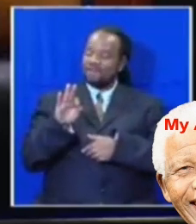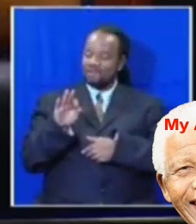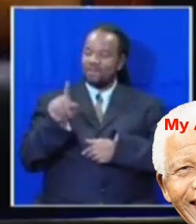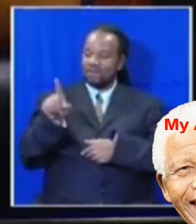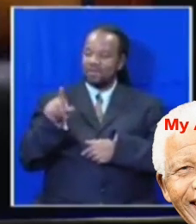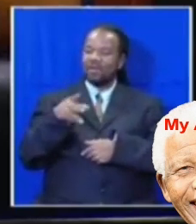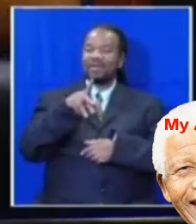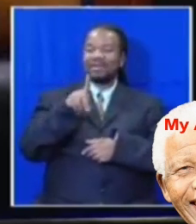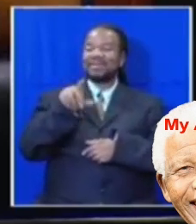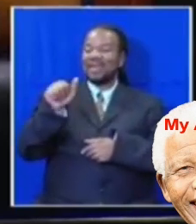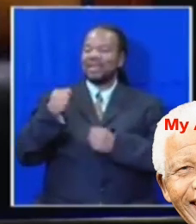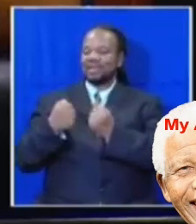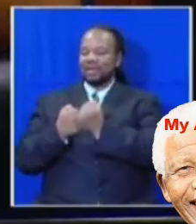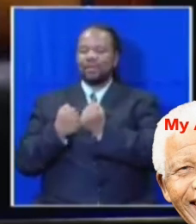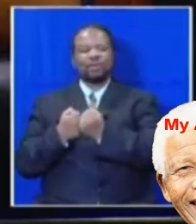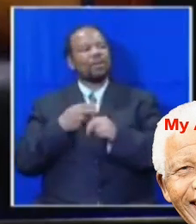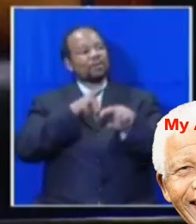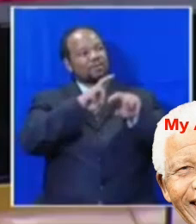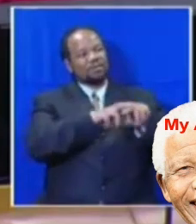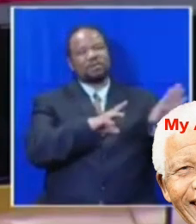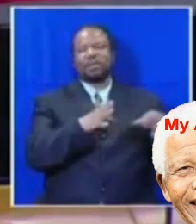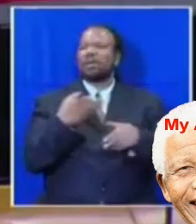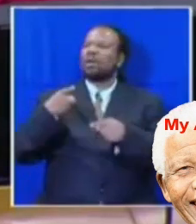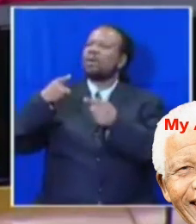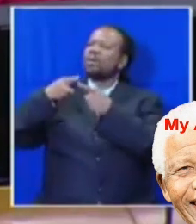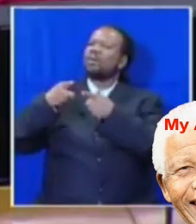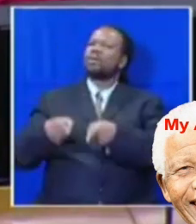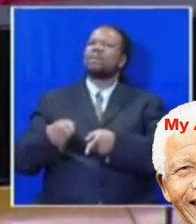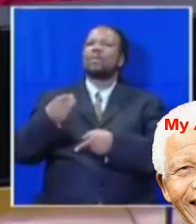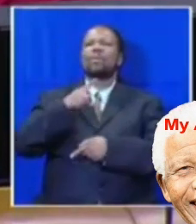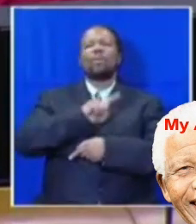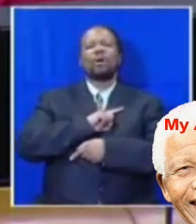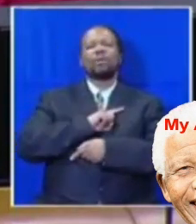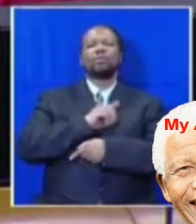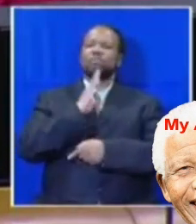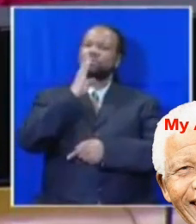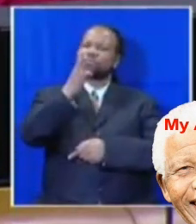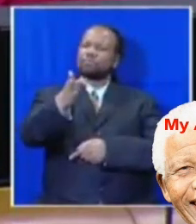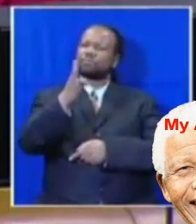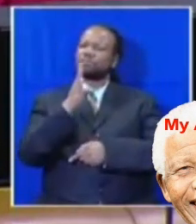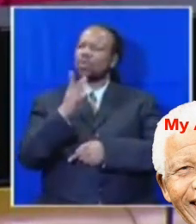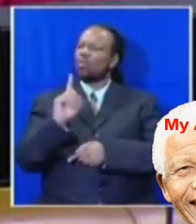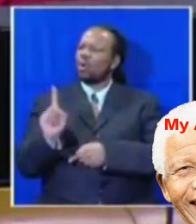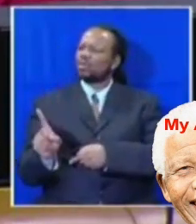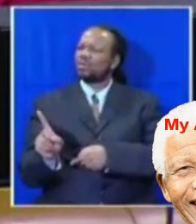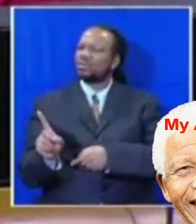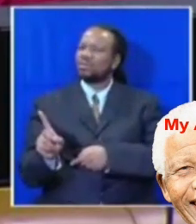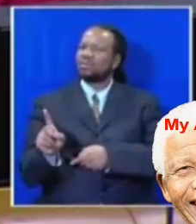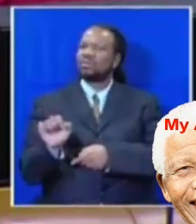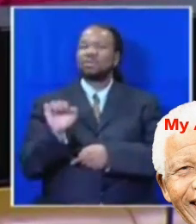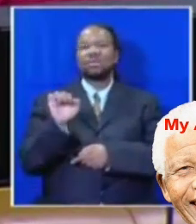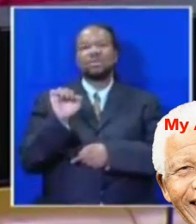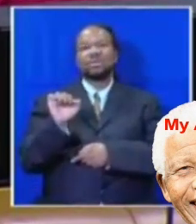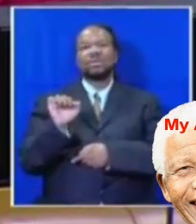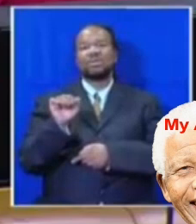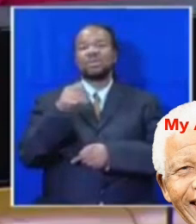your seat, honourable Mthembu? Why are you rising, honourable member? May I address you? On what? The attitude that comes from